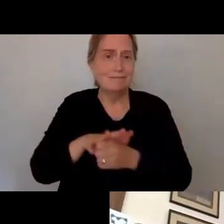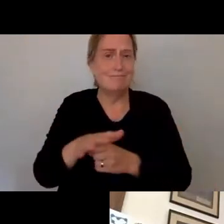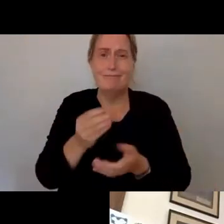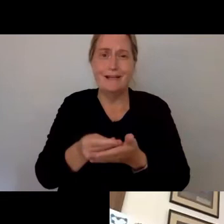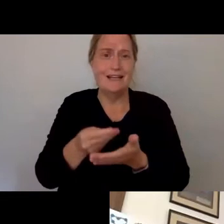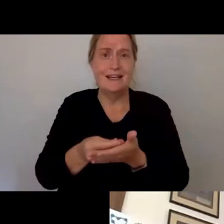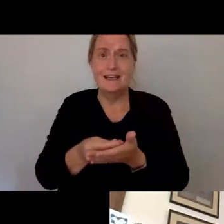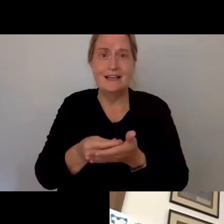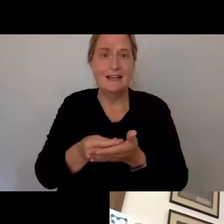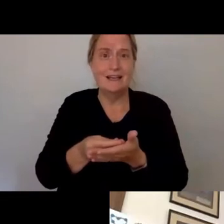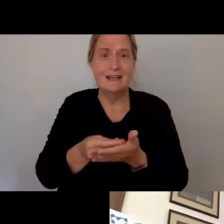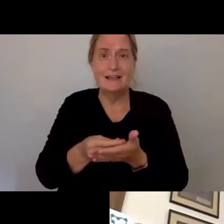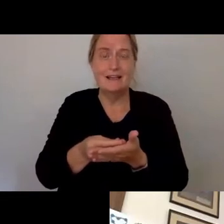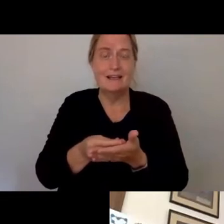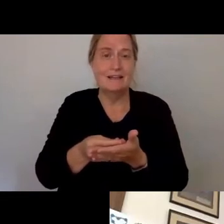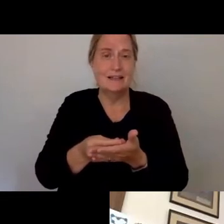I